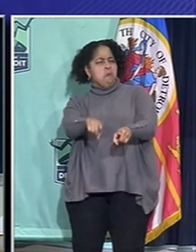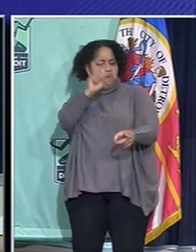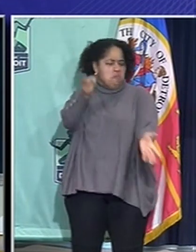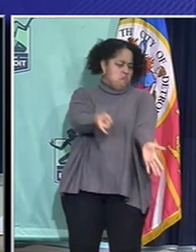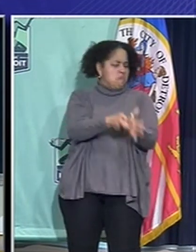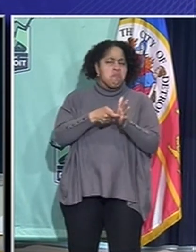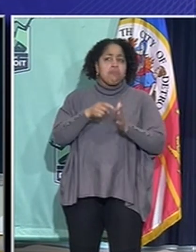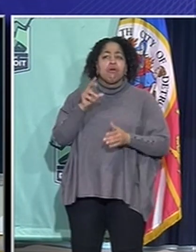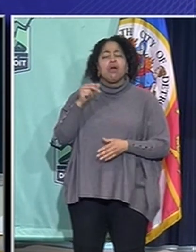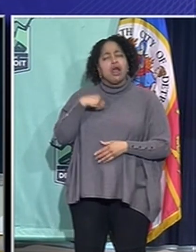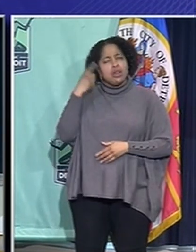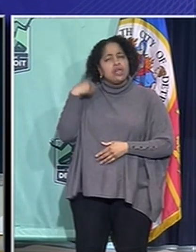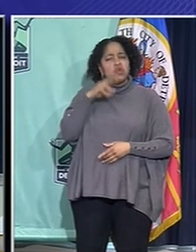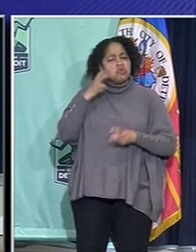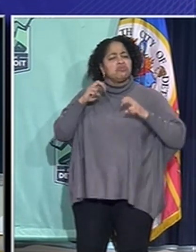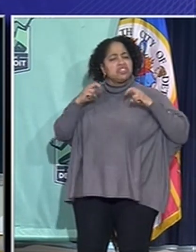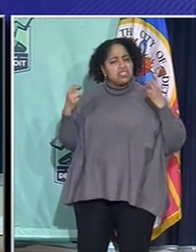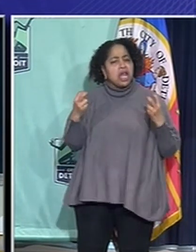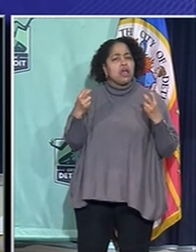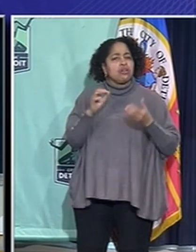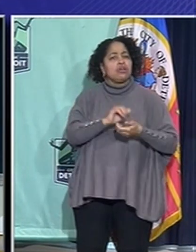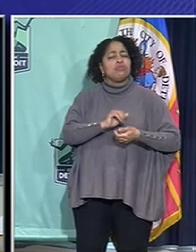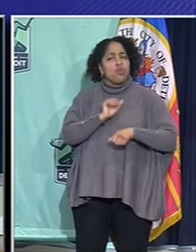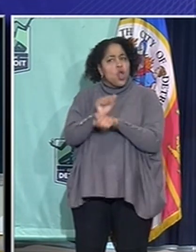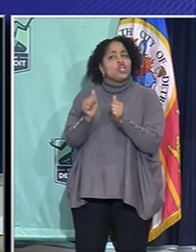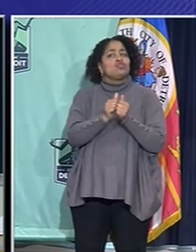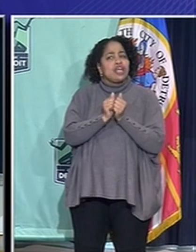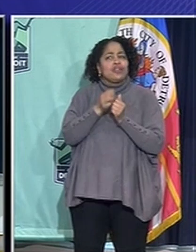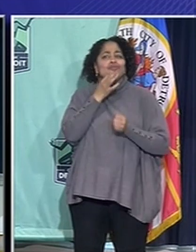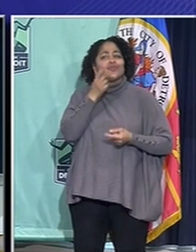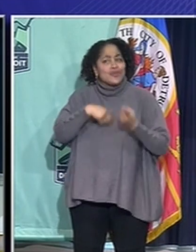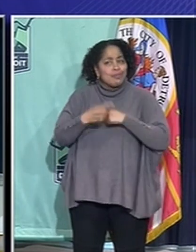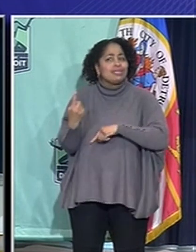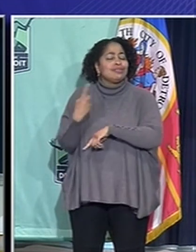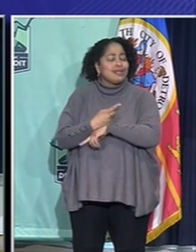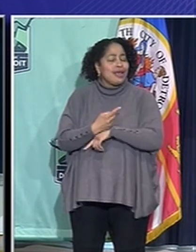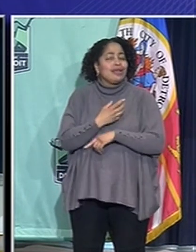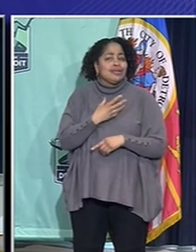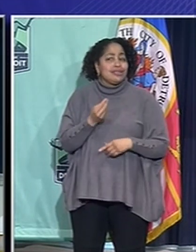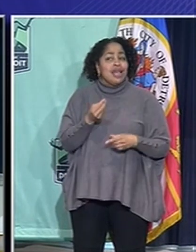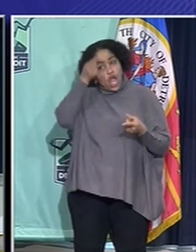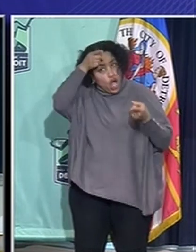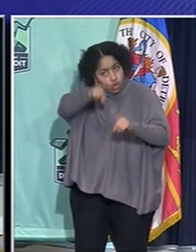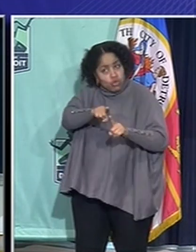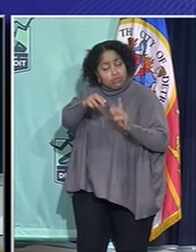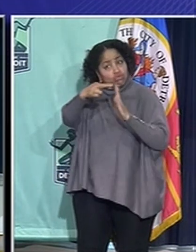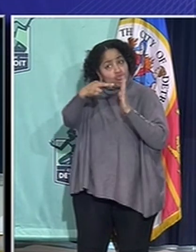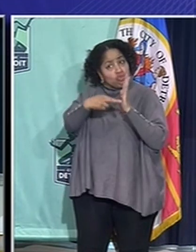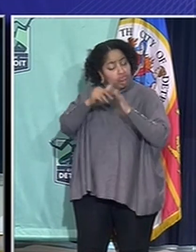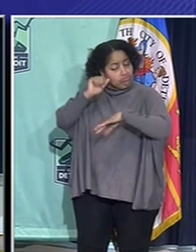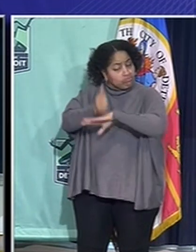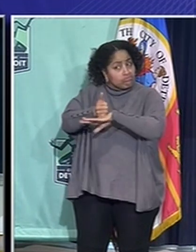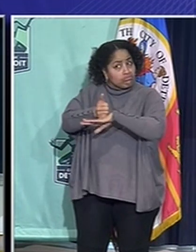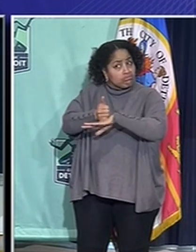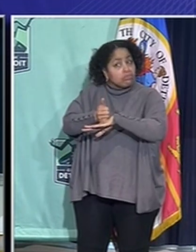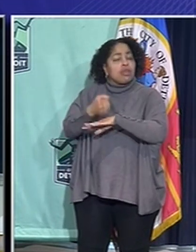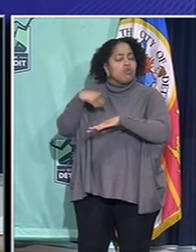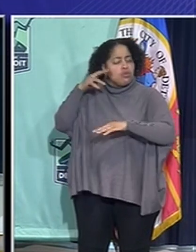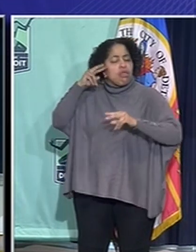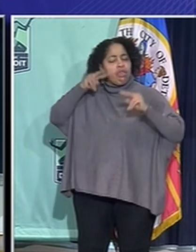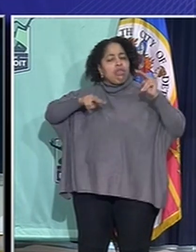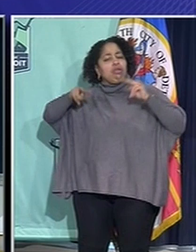down cooperatively in the coming days and agree on a set of protocols, and we'll evaluate